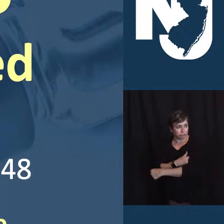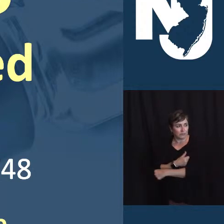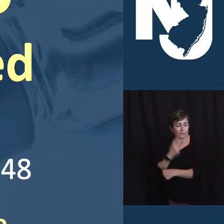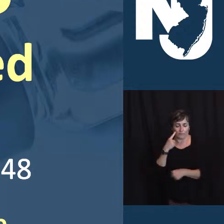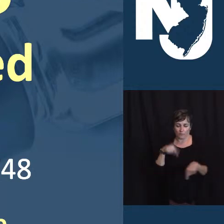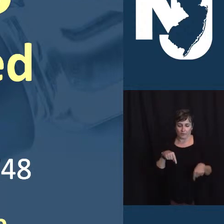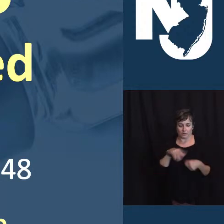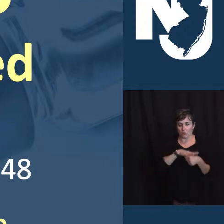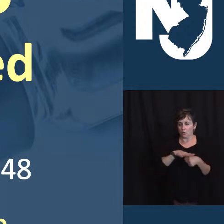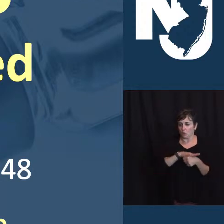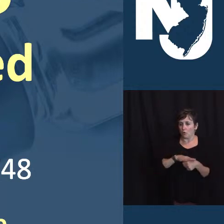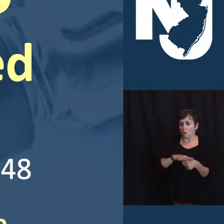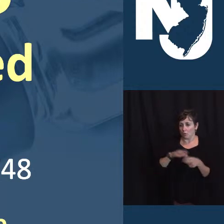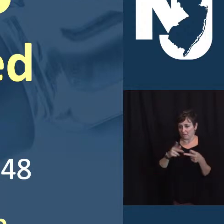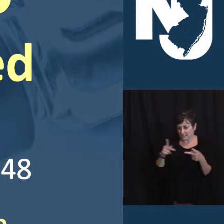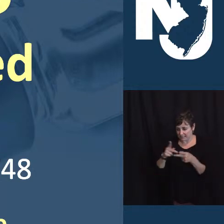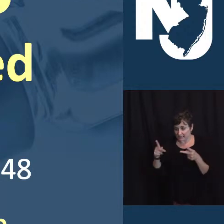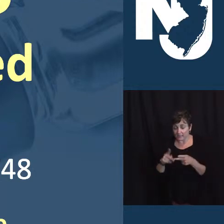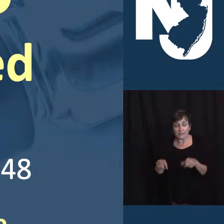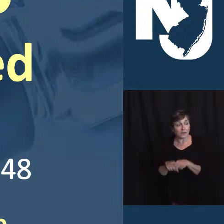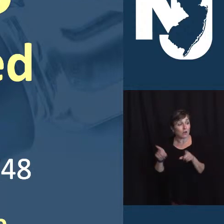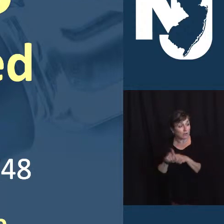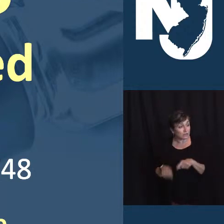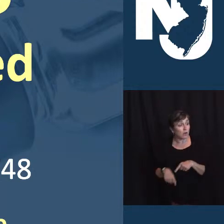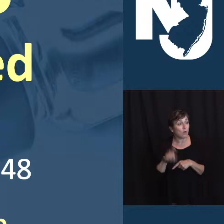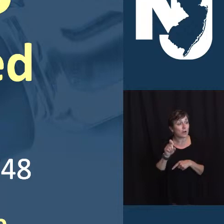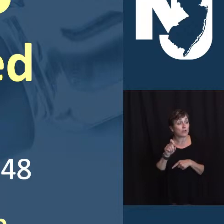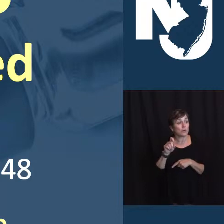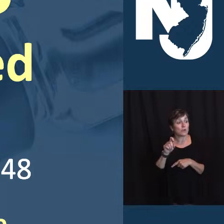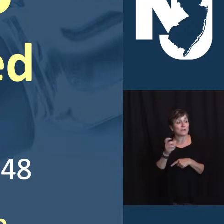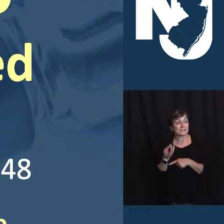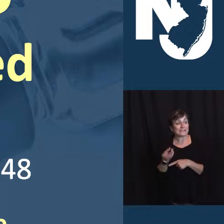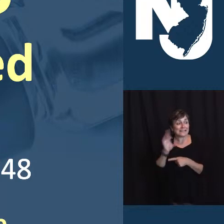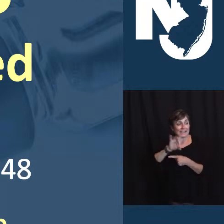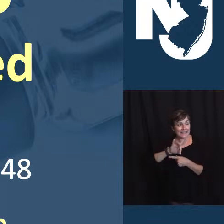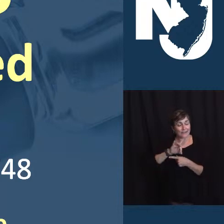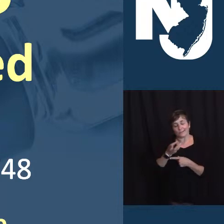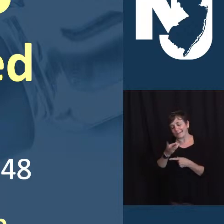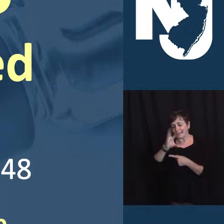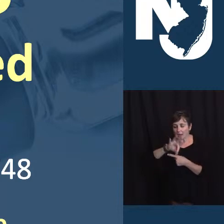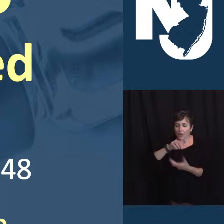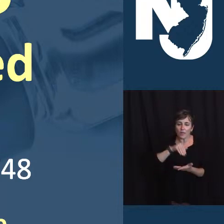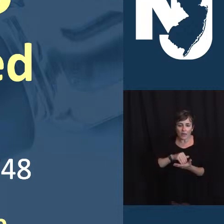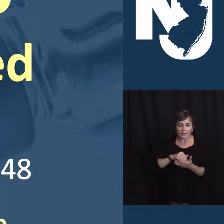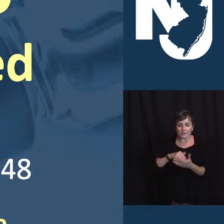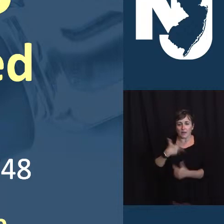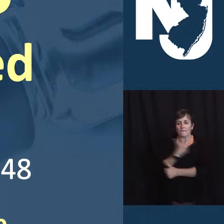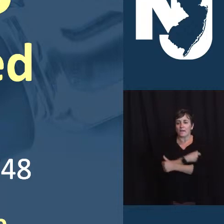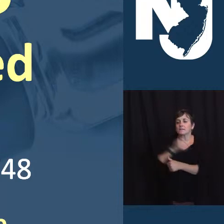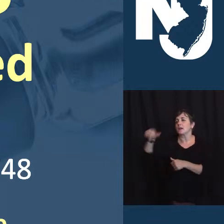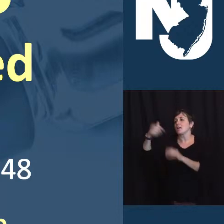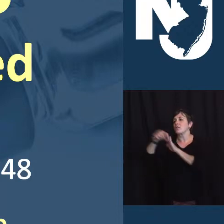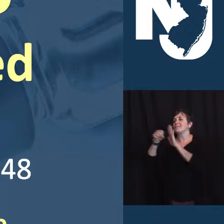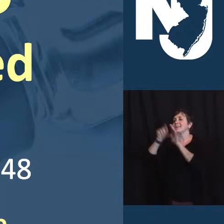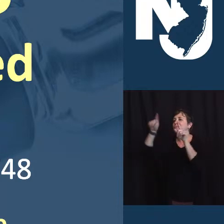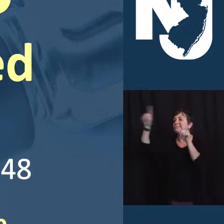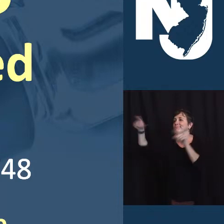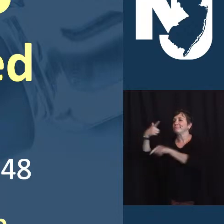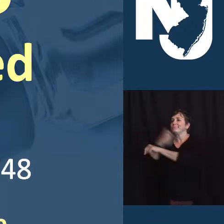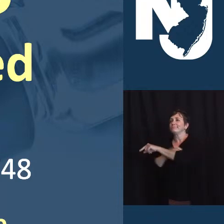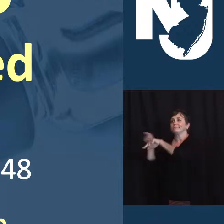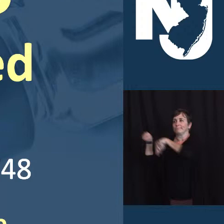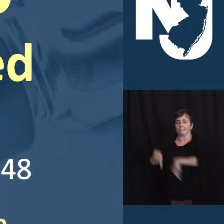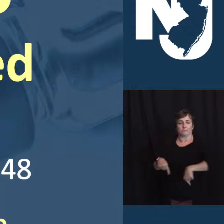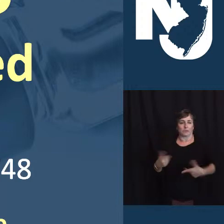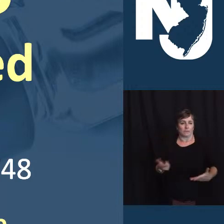roughly 169,000, as you can see, have been vaccinated out of state. As we have mentioned many times, we have a